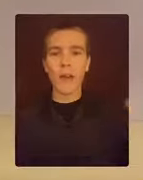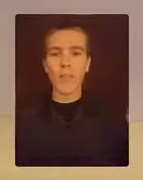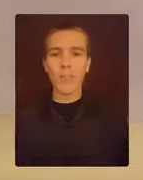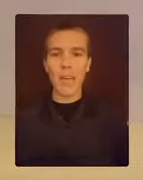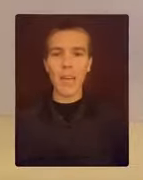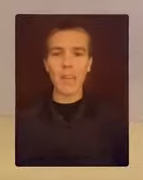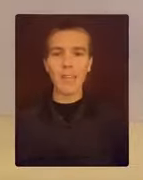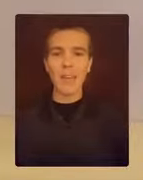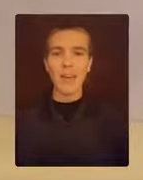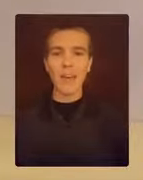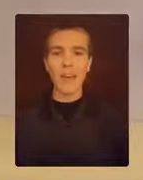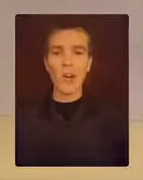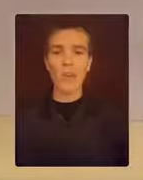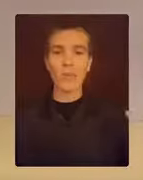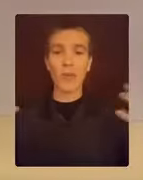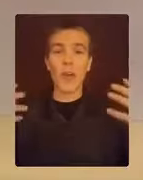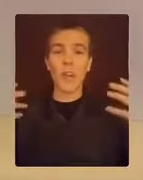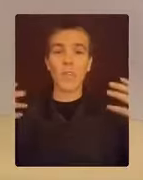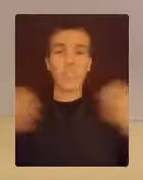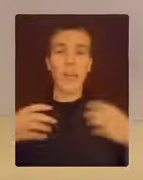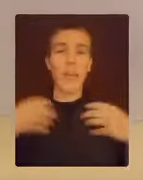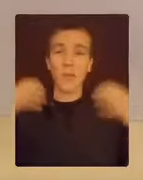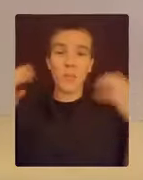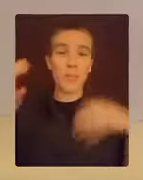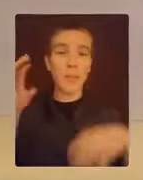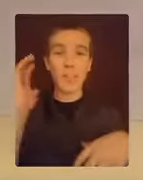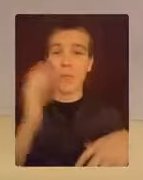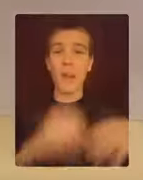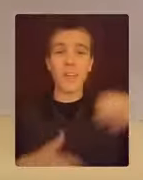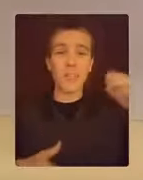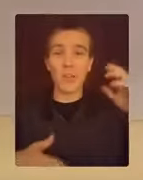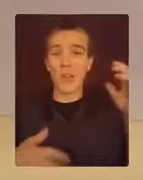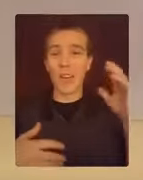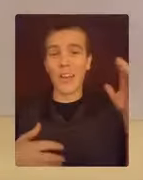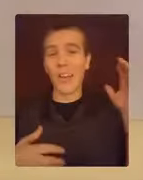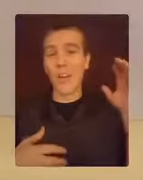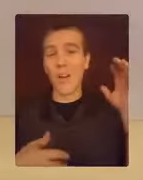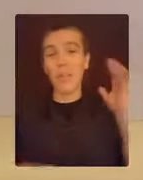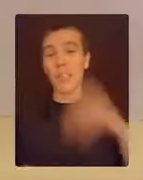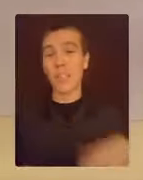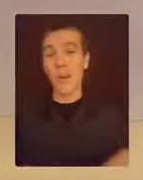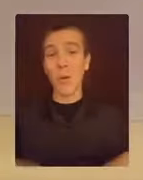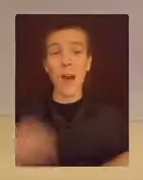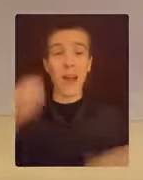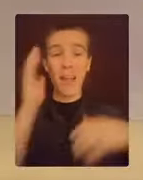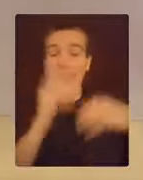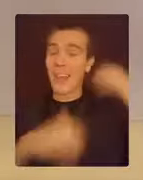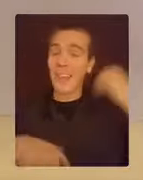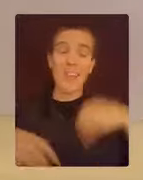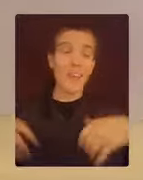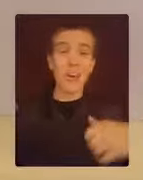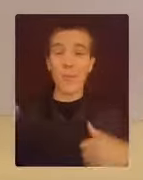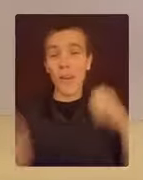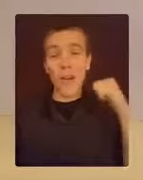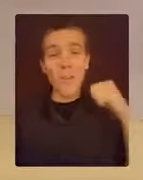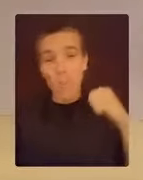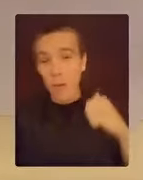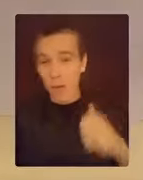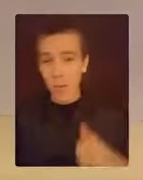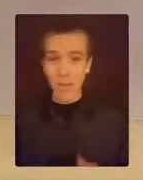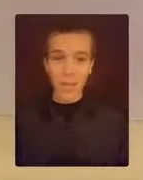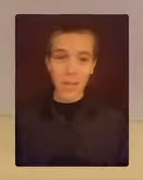explode out of the sand, or explode out of the sand where somebody's buried you in on a beach in Hawaii, and then get up and go